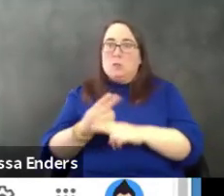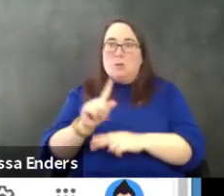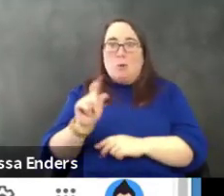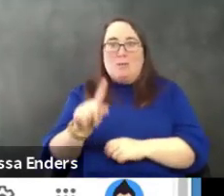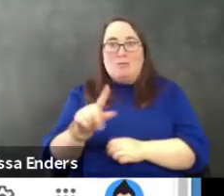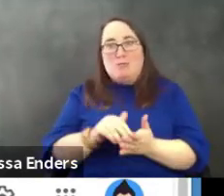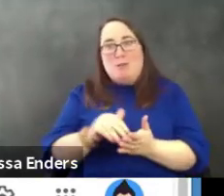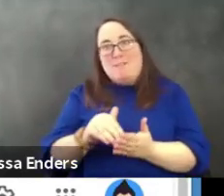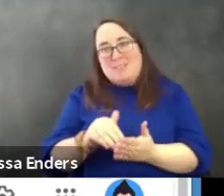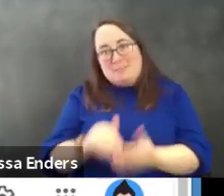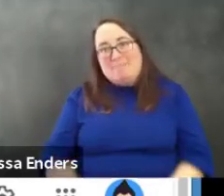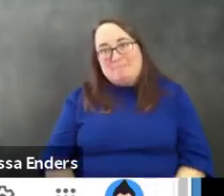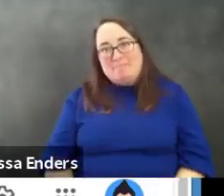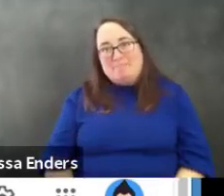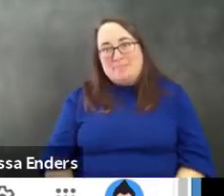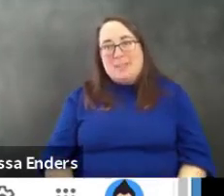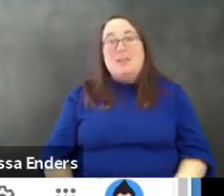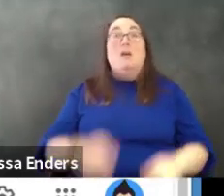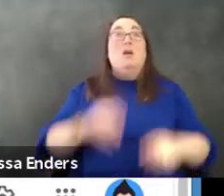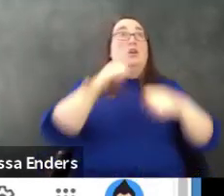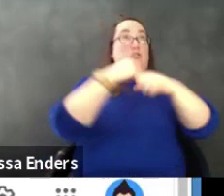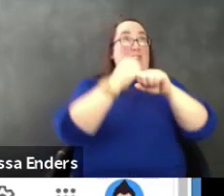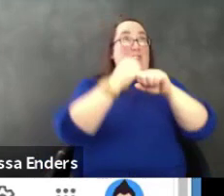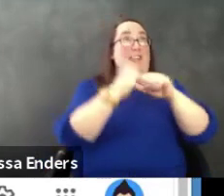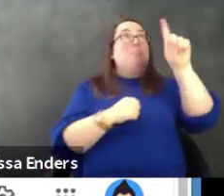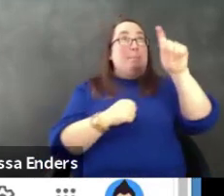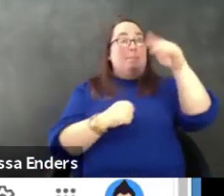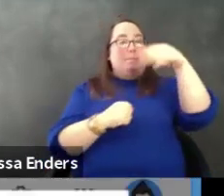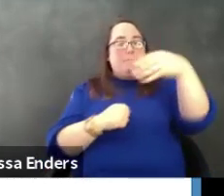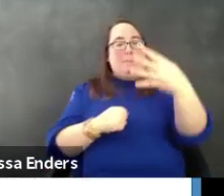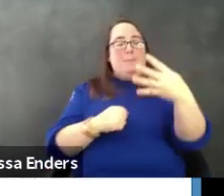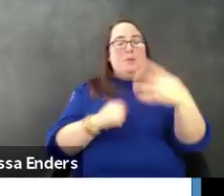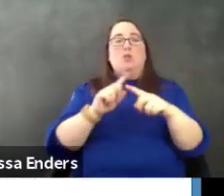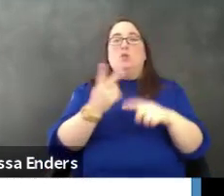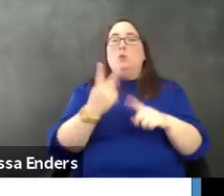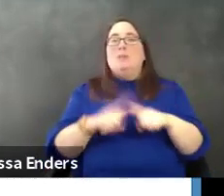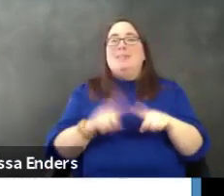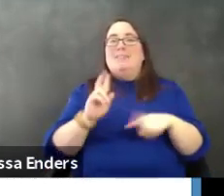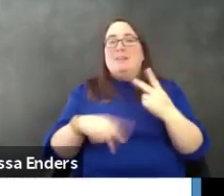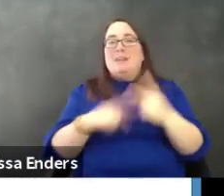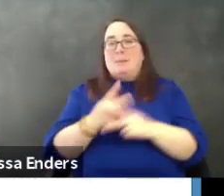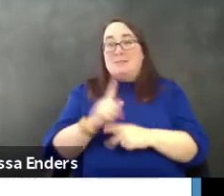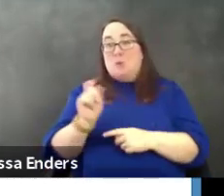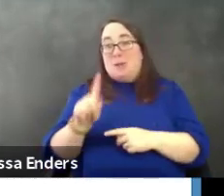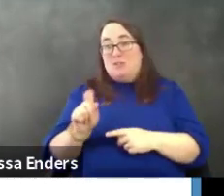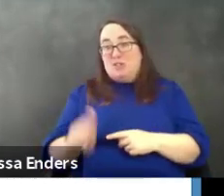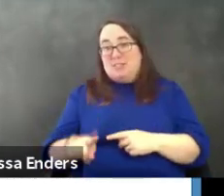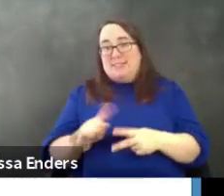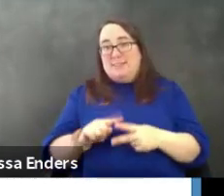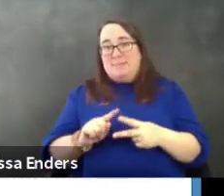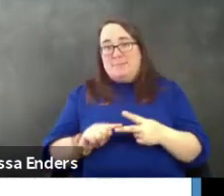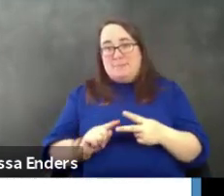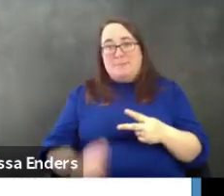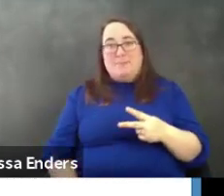feature. You just hit create, and you've got two different types of questions.